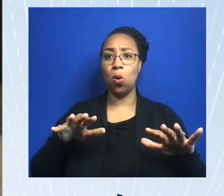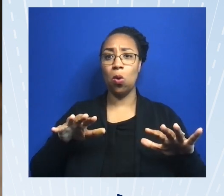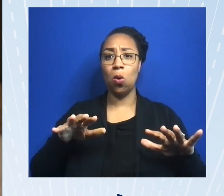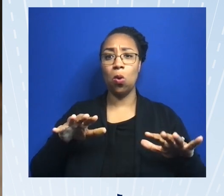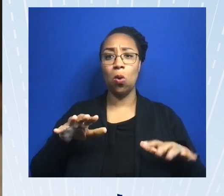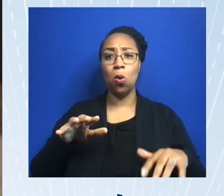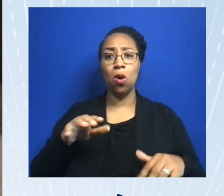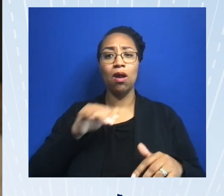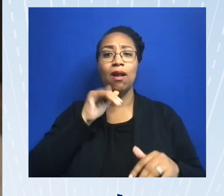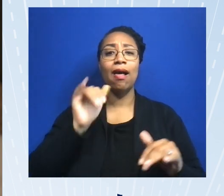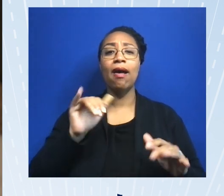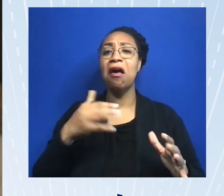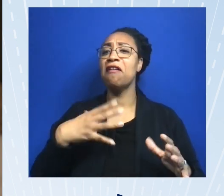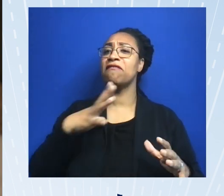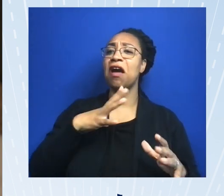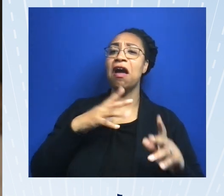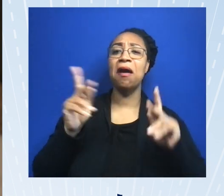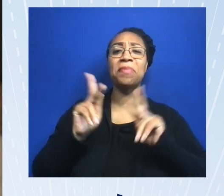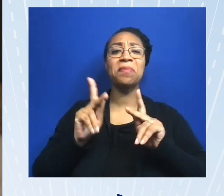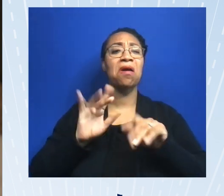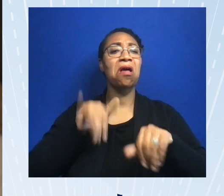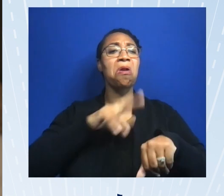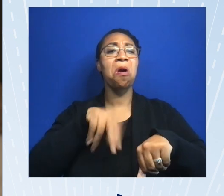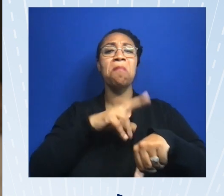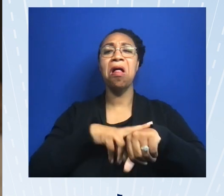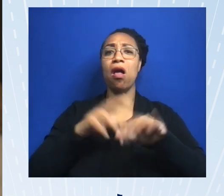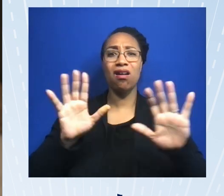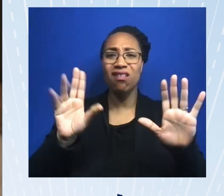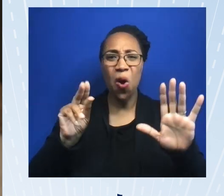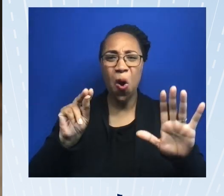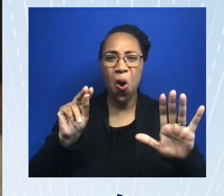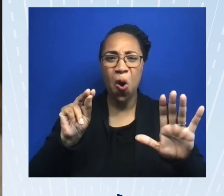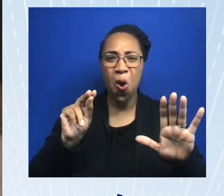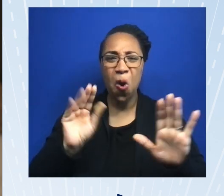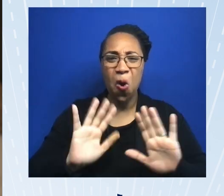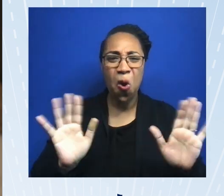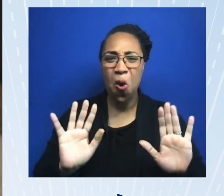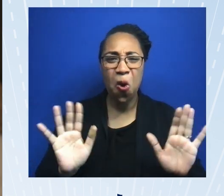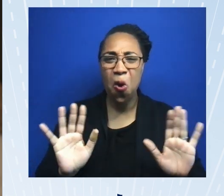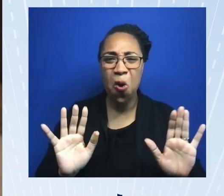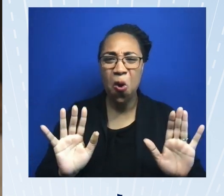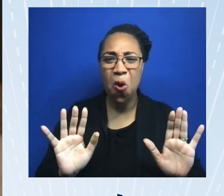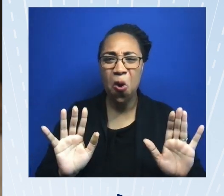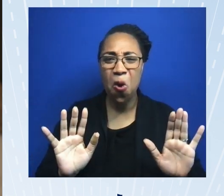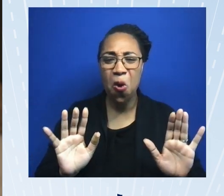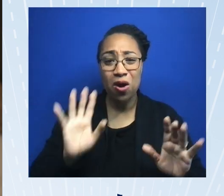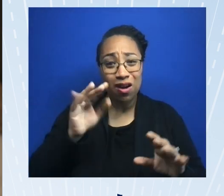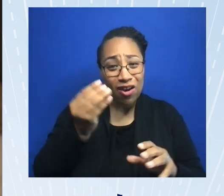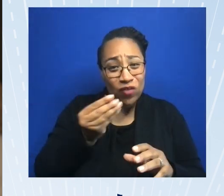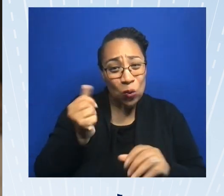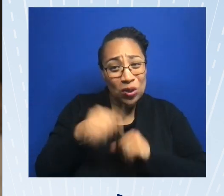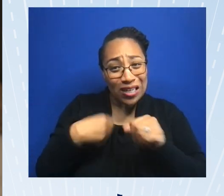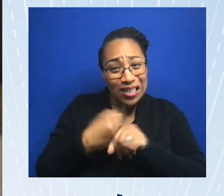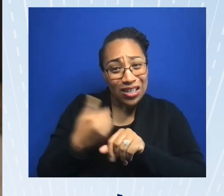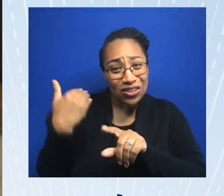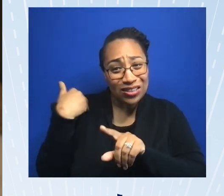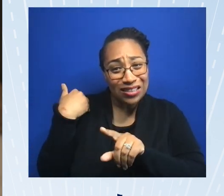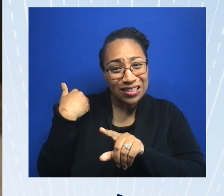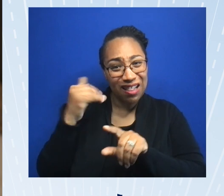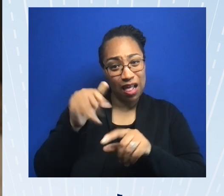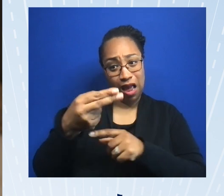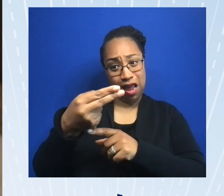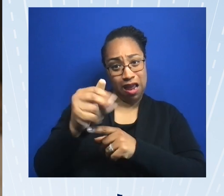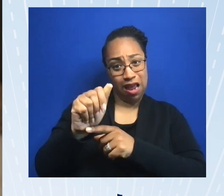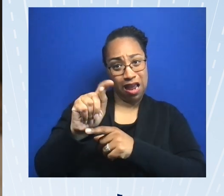a vengeance. In the past several years, hate's been given too much oxygen, fueling a record rise in anti-Semitism. It's